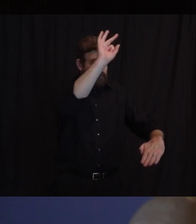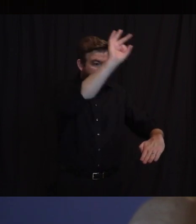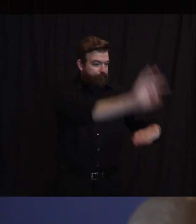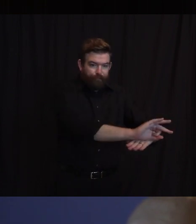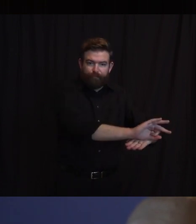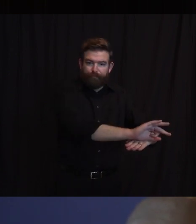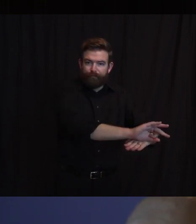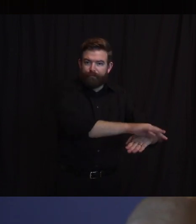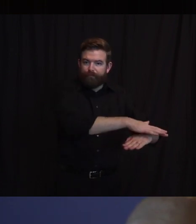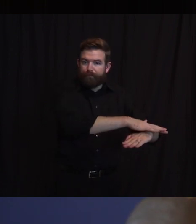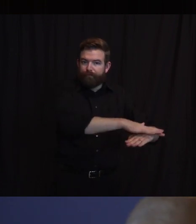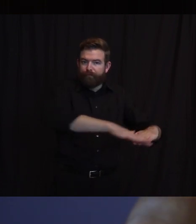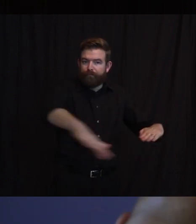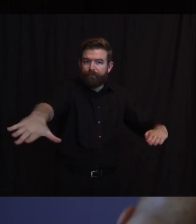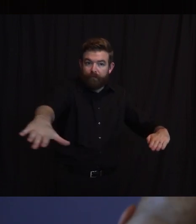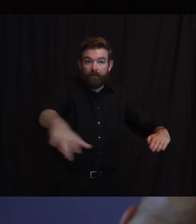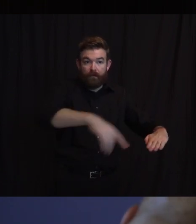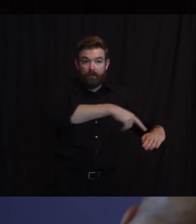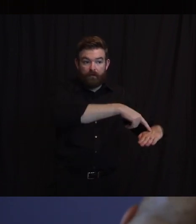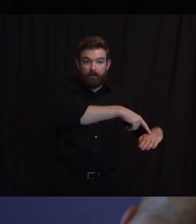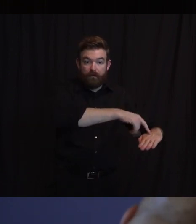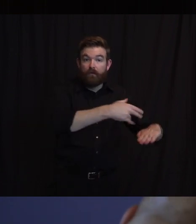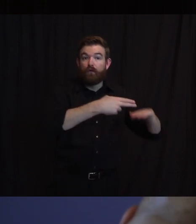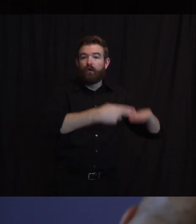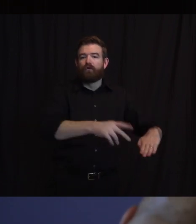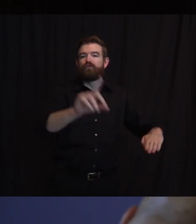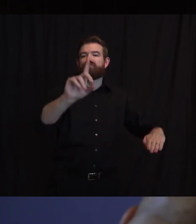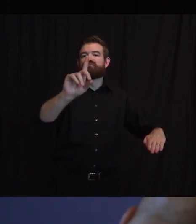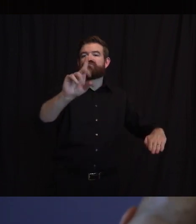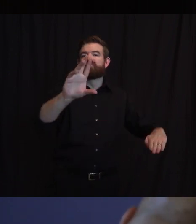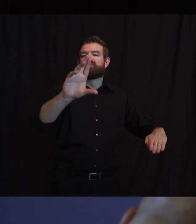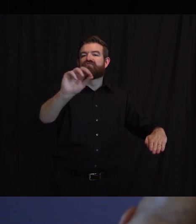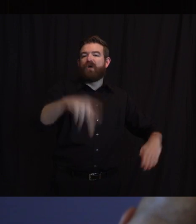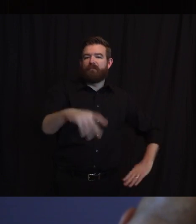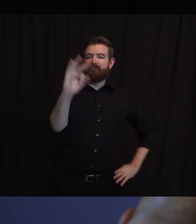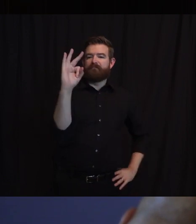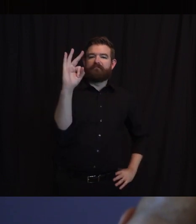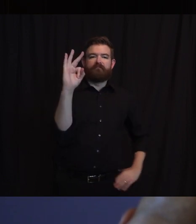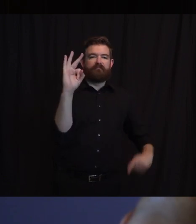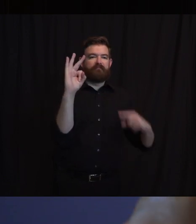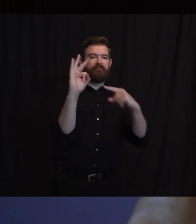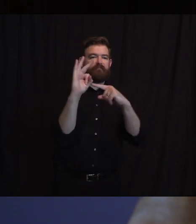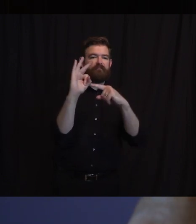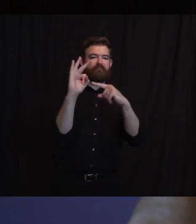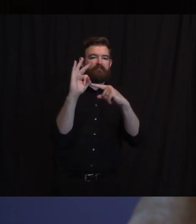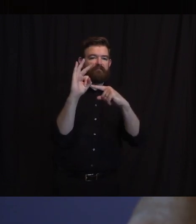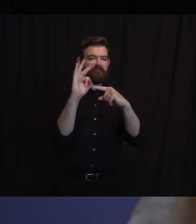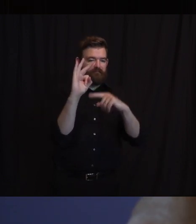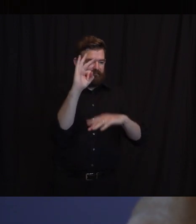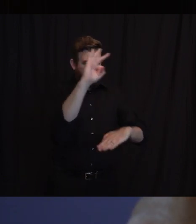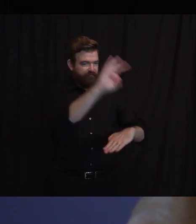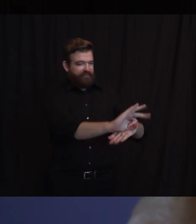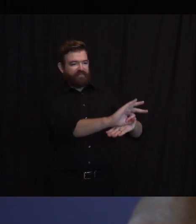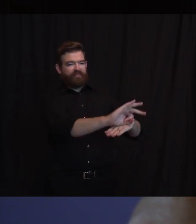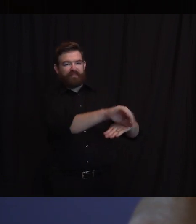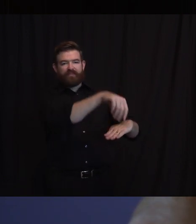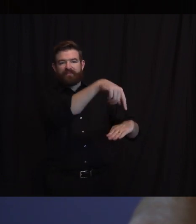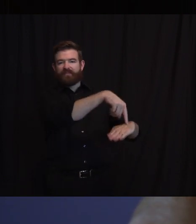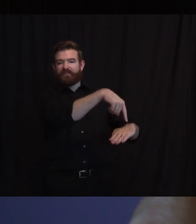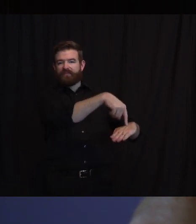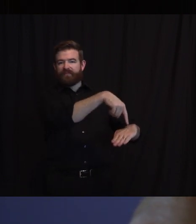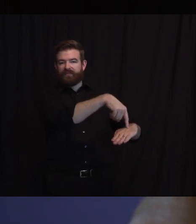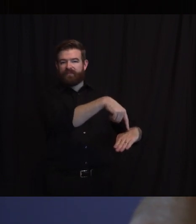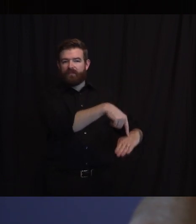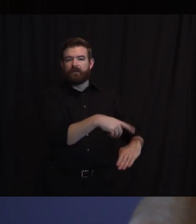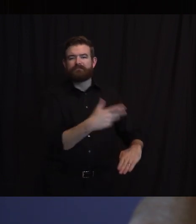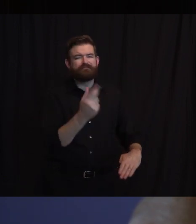known as droplets. You don't see them all, but they're big and they're relatively heavy, and they come out of the air pretty quickly. However, some of those smaller particles, particularly ones